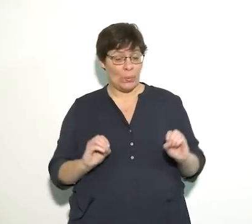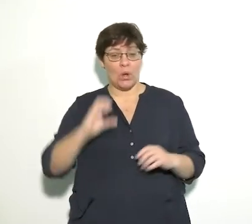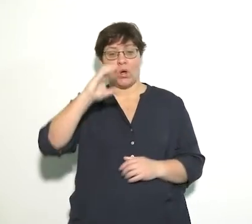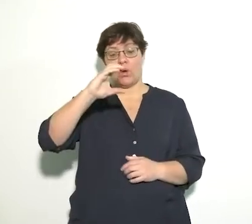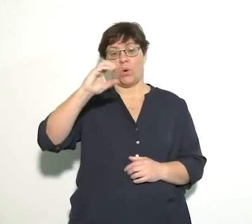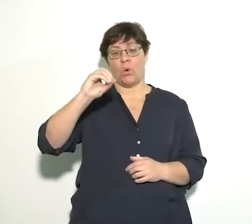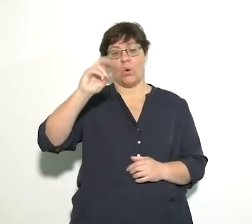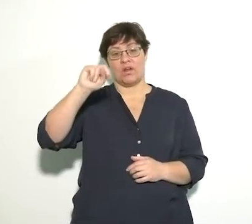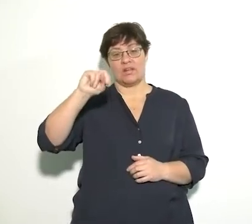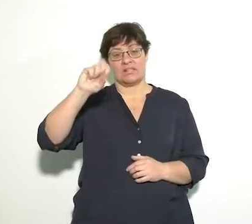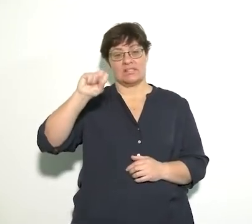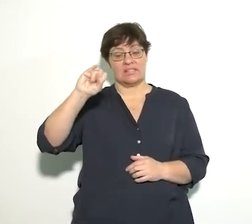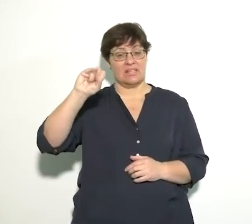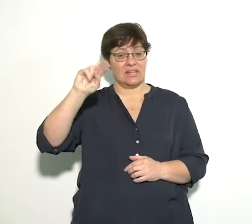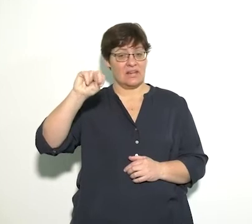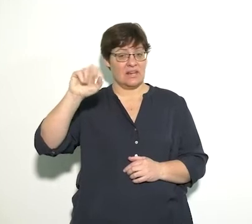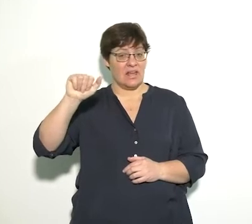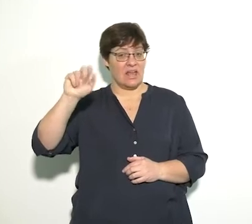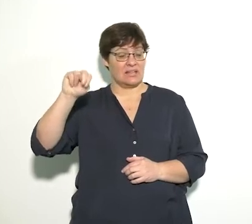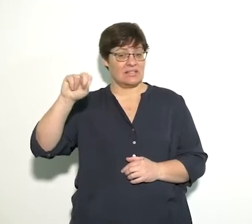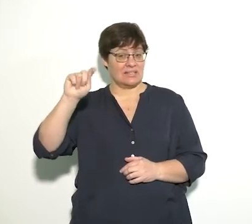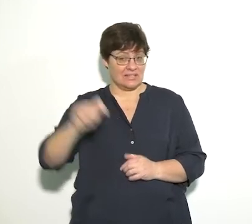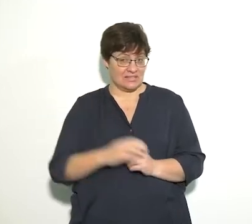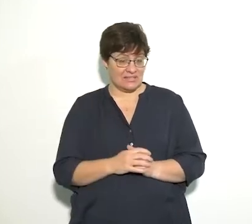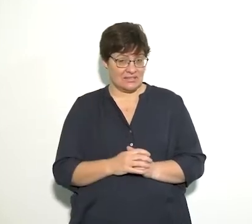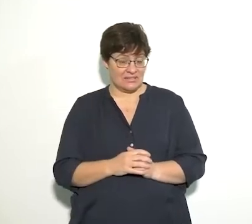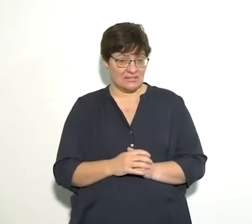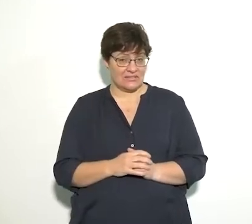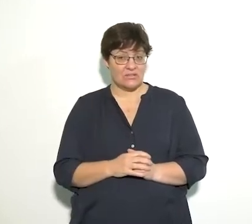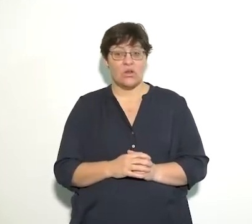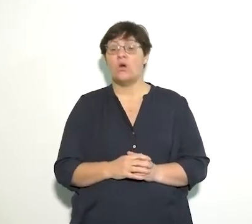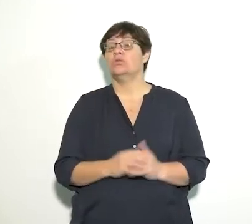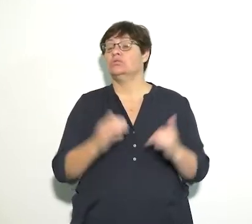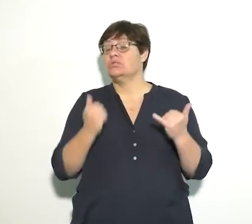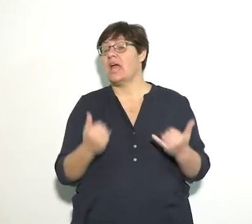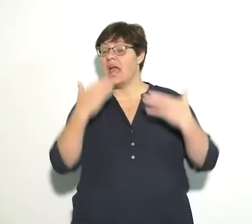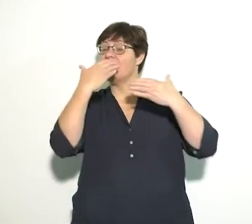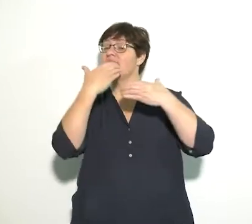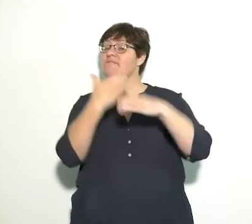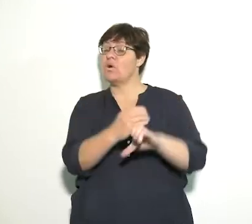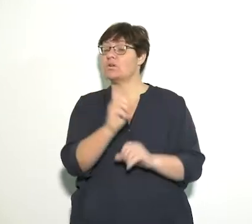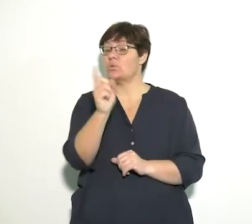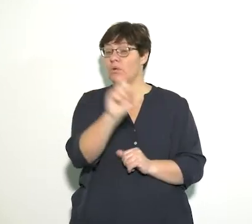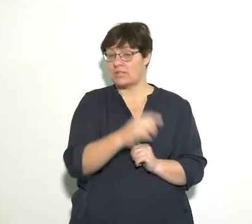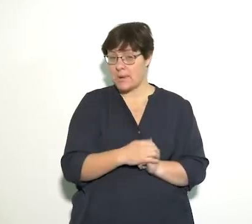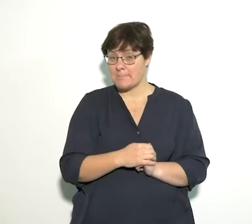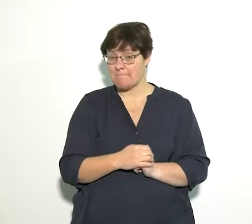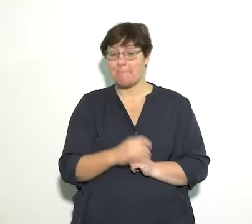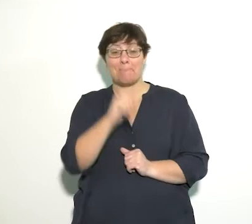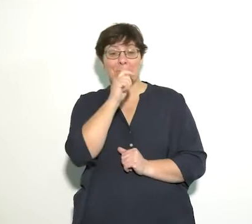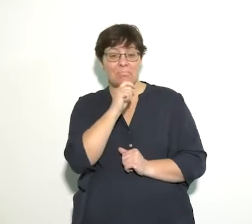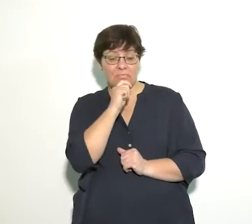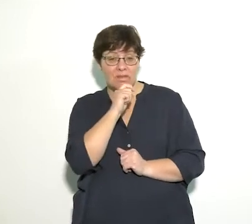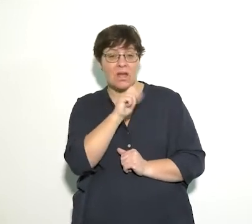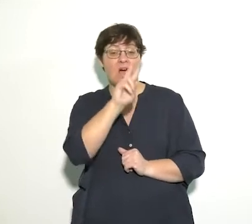are our consonants. So a split diagraph that we are going to be focusing on today